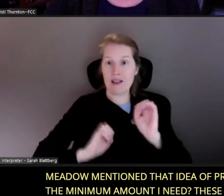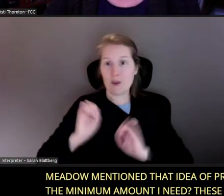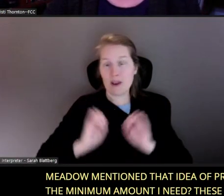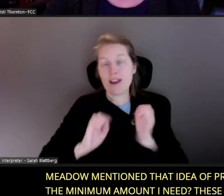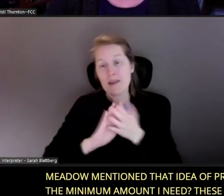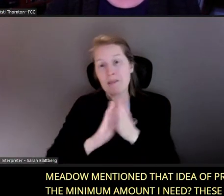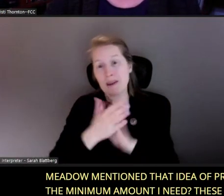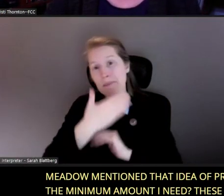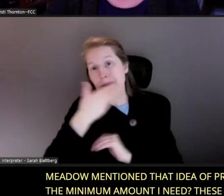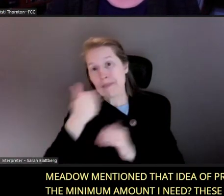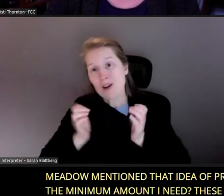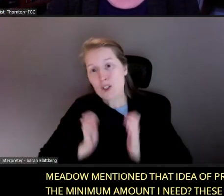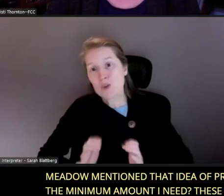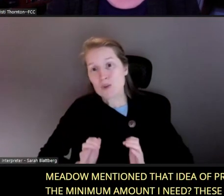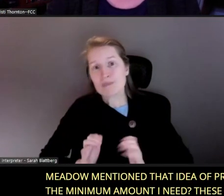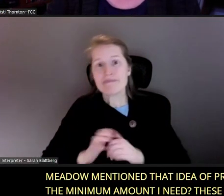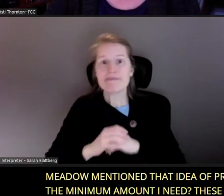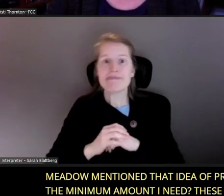consumer. It helps them